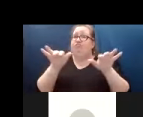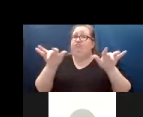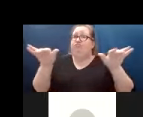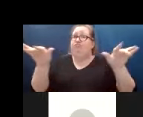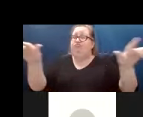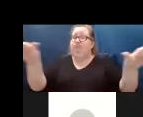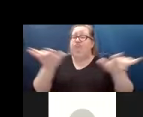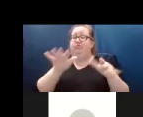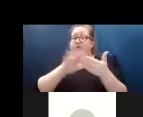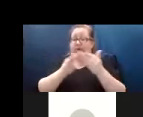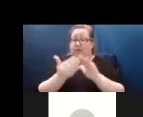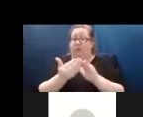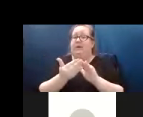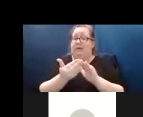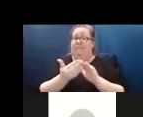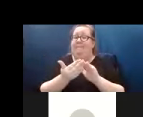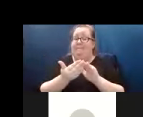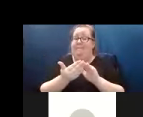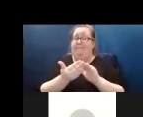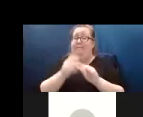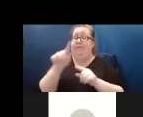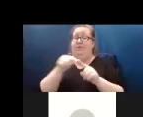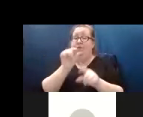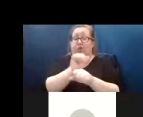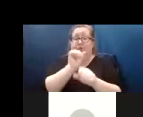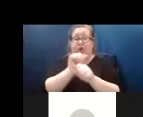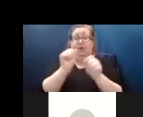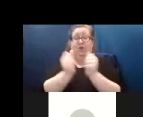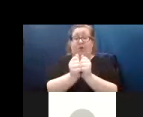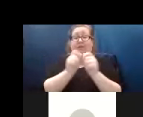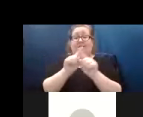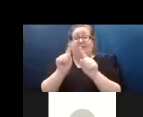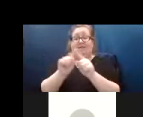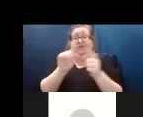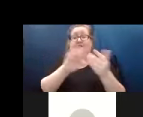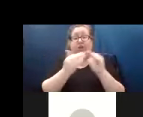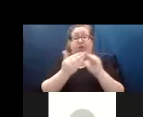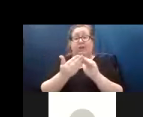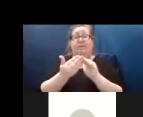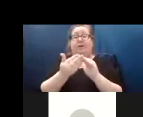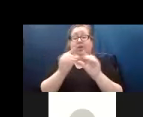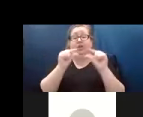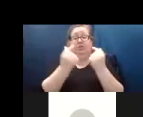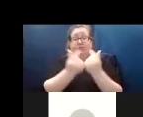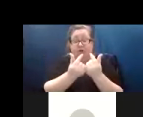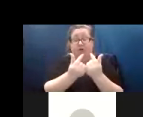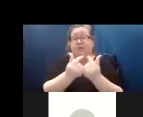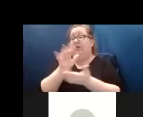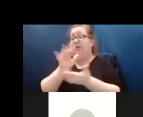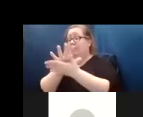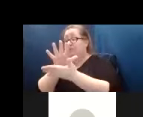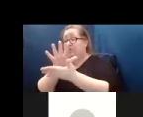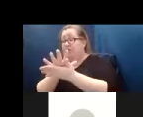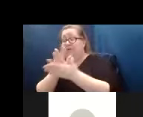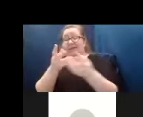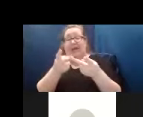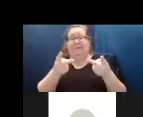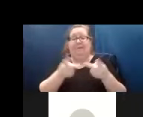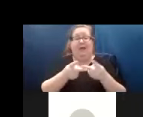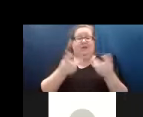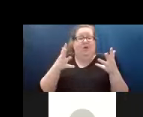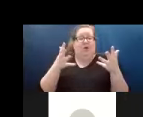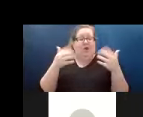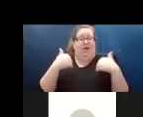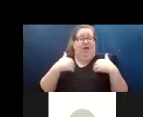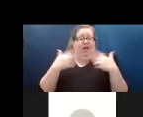too, when you're working with different community groups as well as schools too, like places where there's already a lot of trust and people